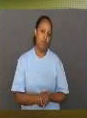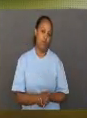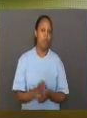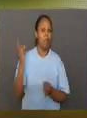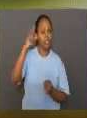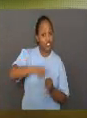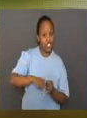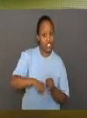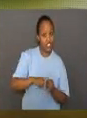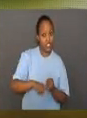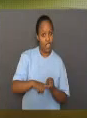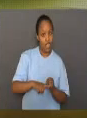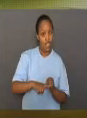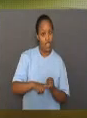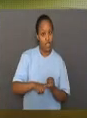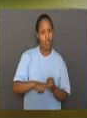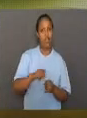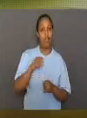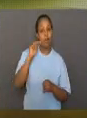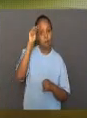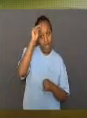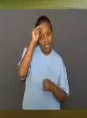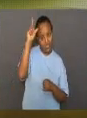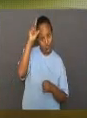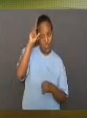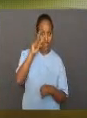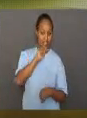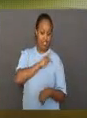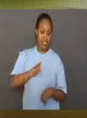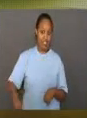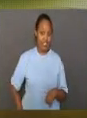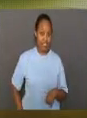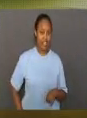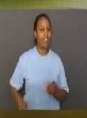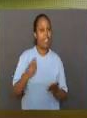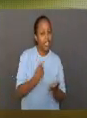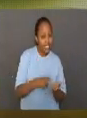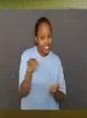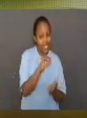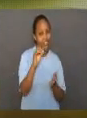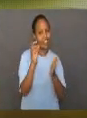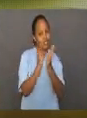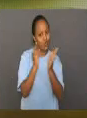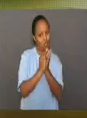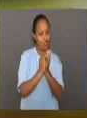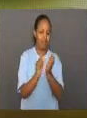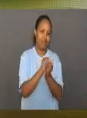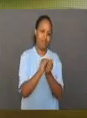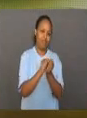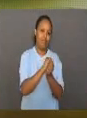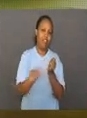Eventually, with the help of Martin Luther King, the segregation laws were